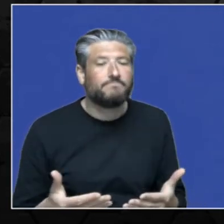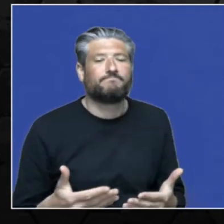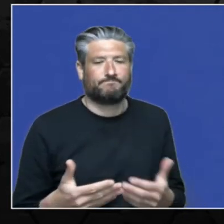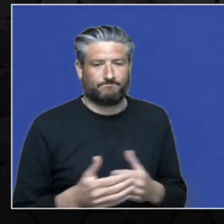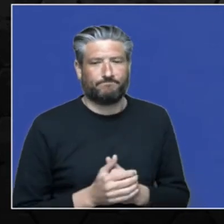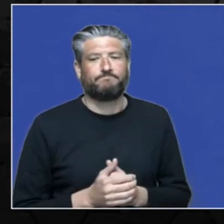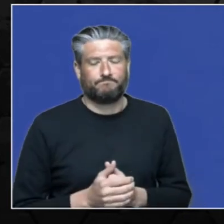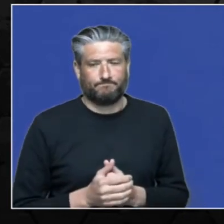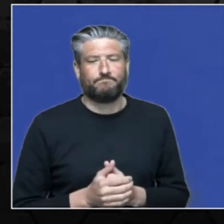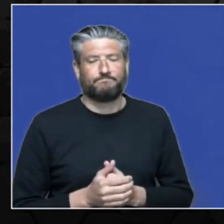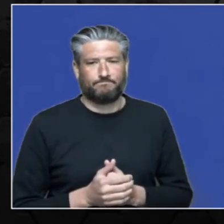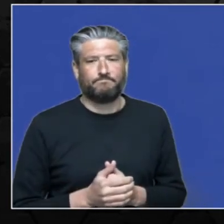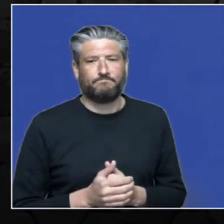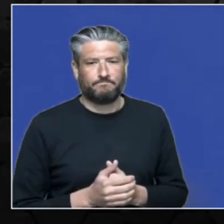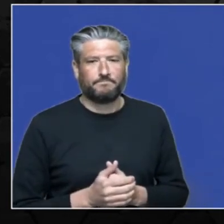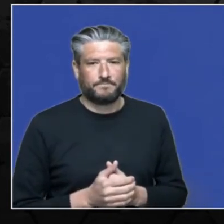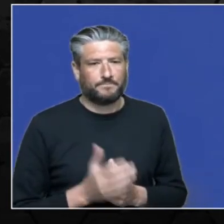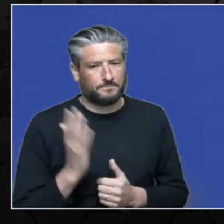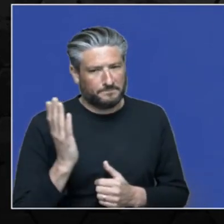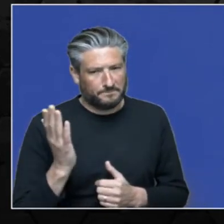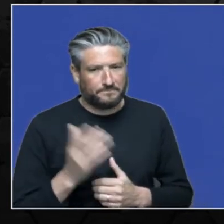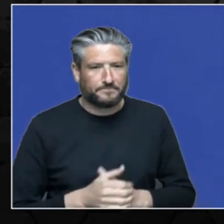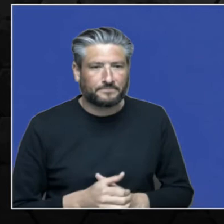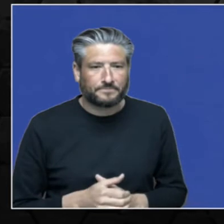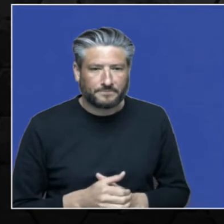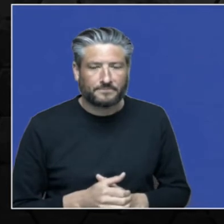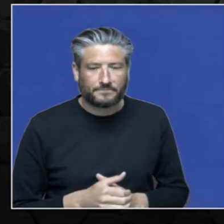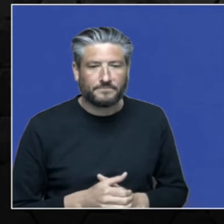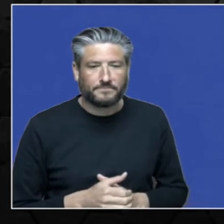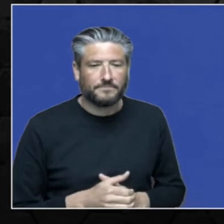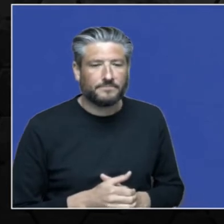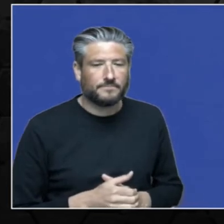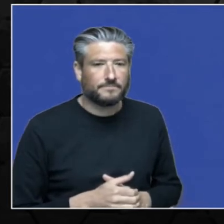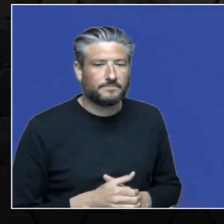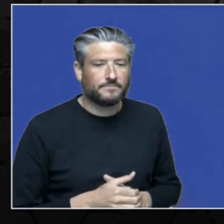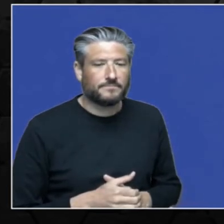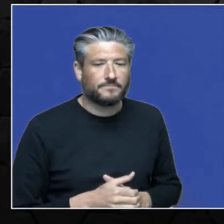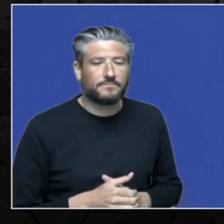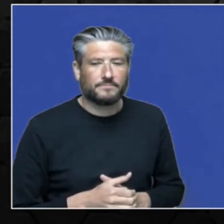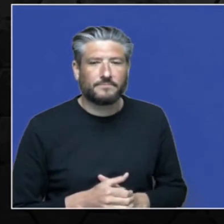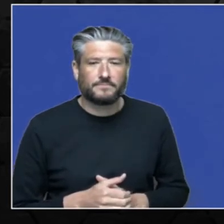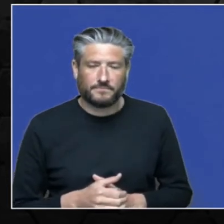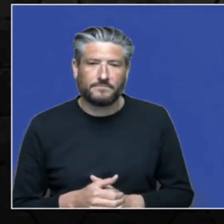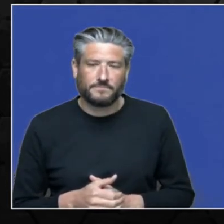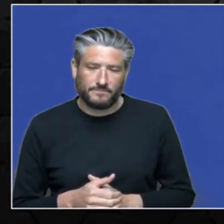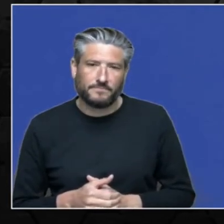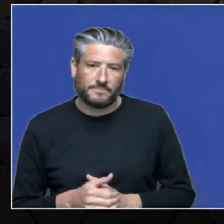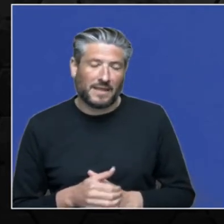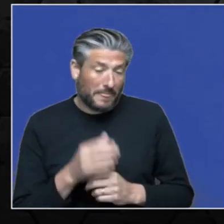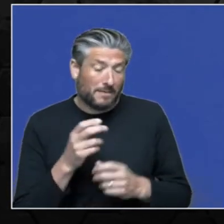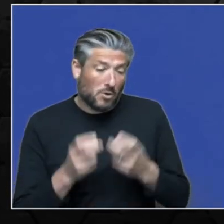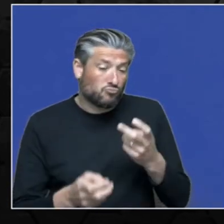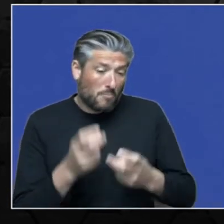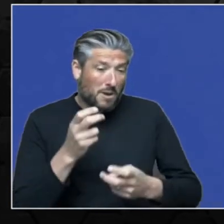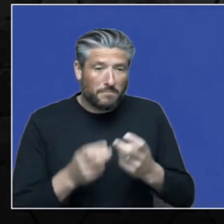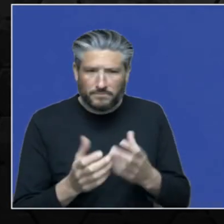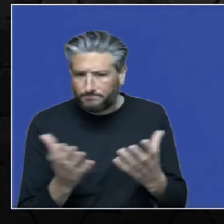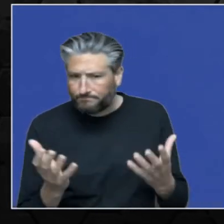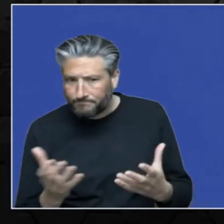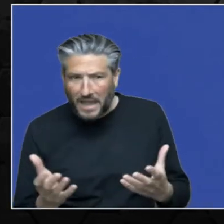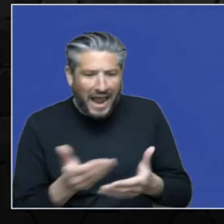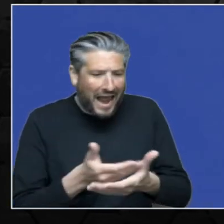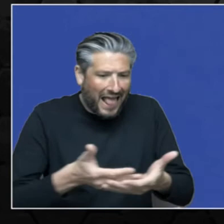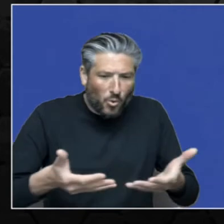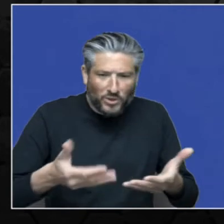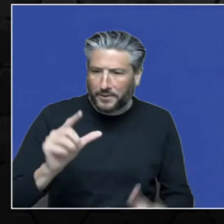enough resources? Comes into the bigger picture, it becomes a problem. And well, we obviously have a solution for that, or we're going to